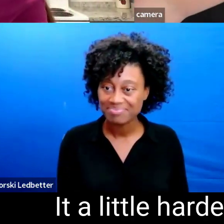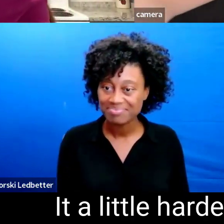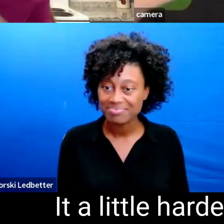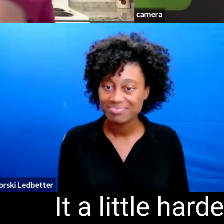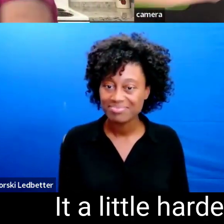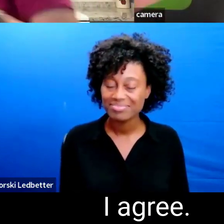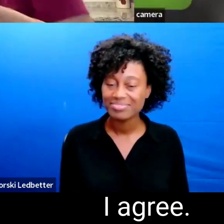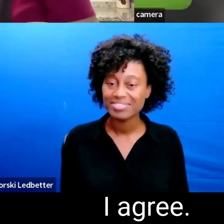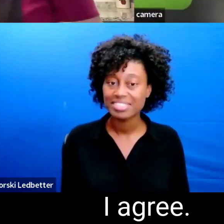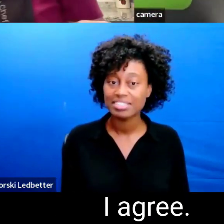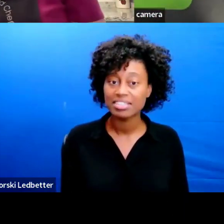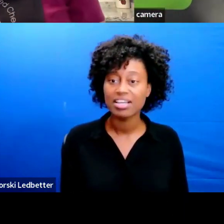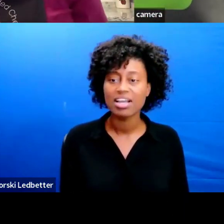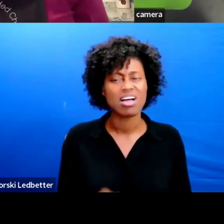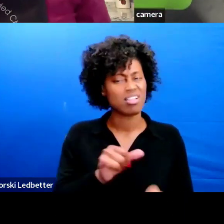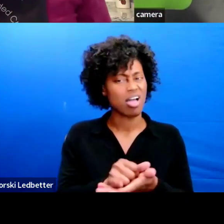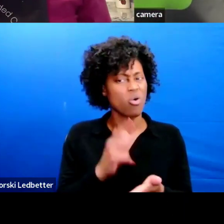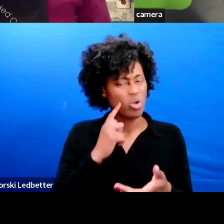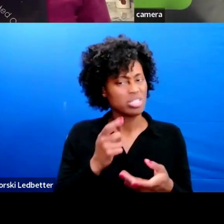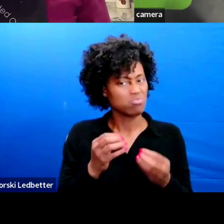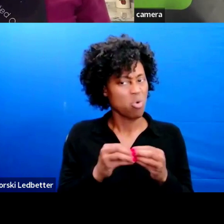Almost a little harder. I agree.